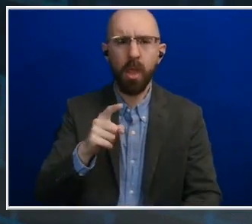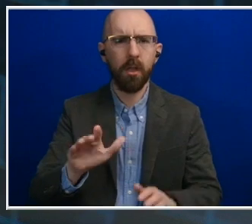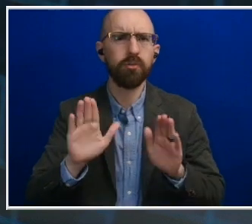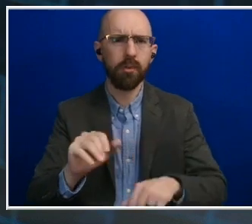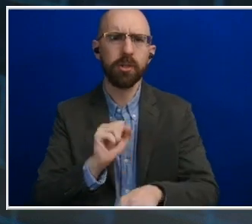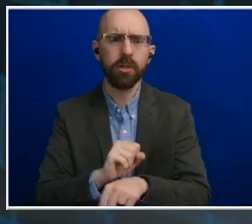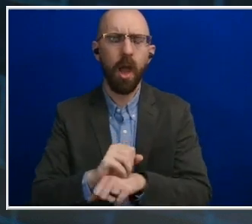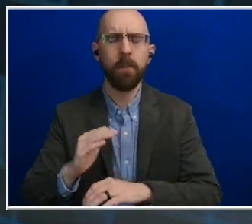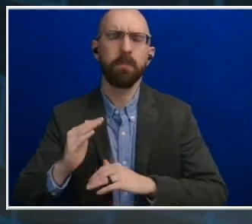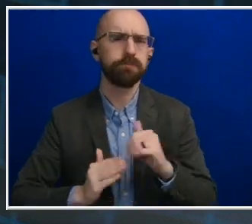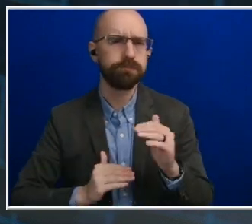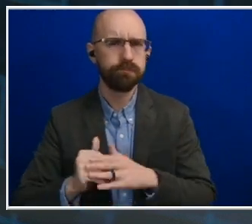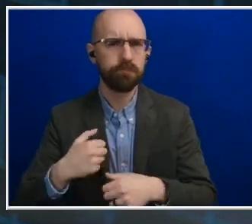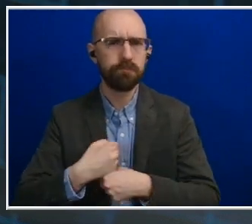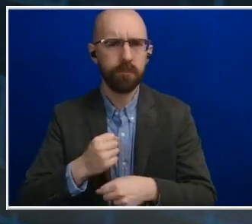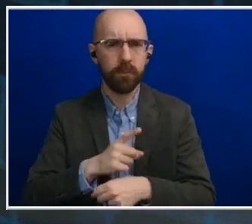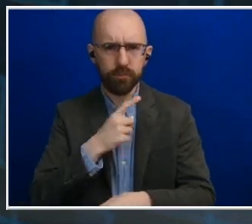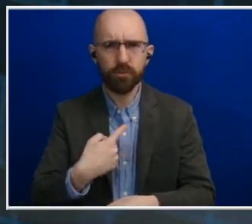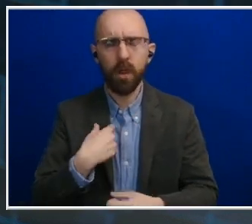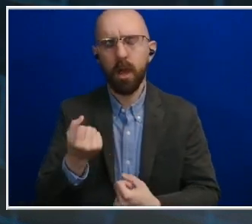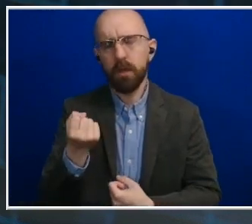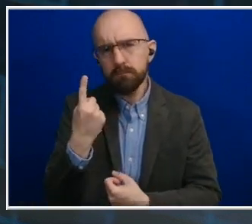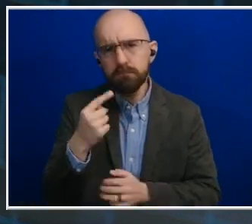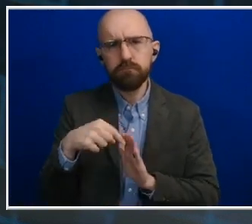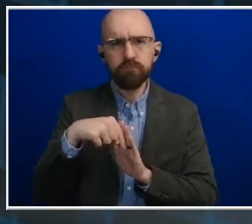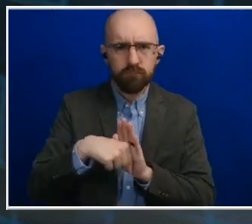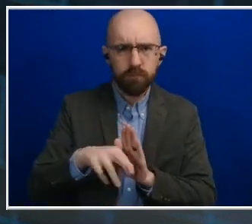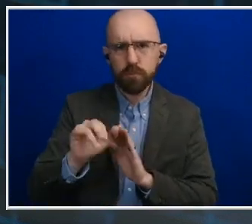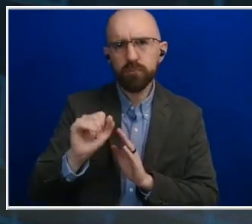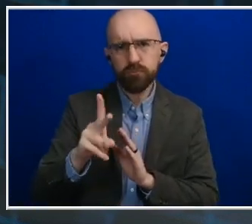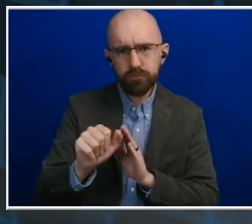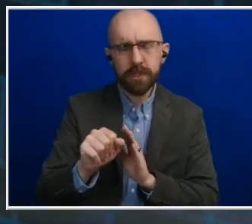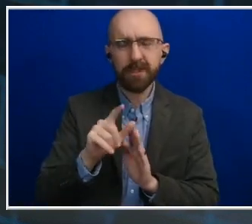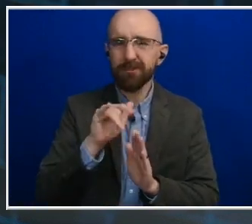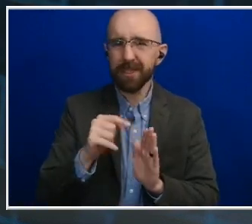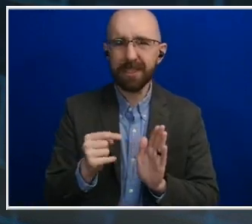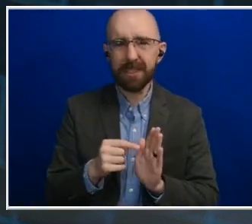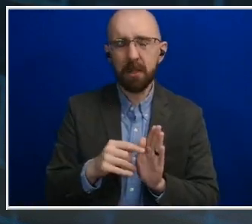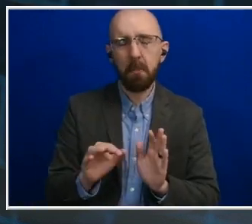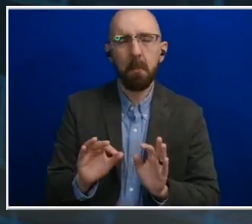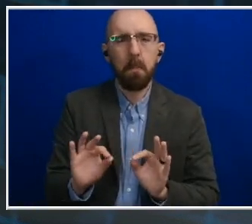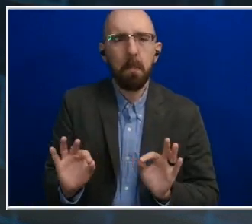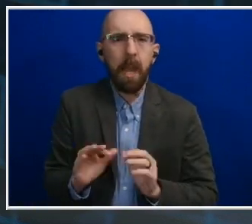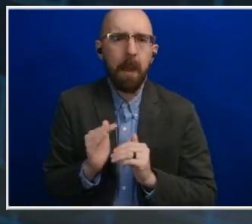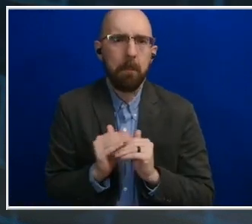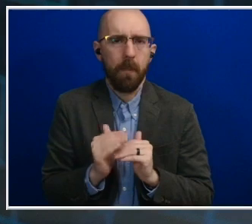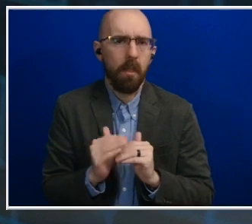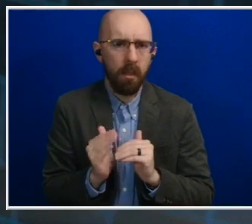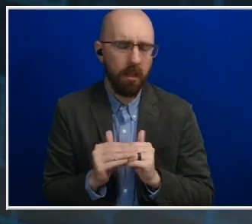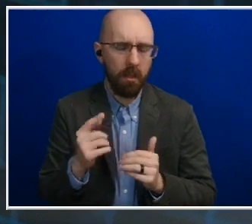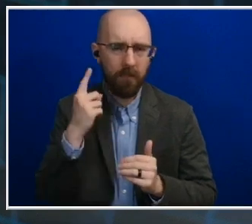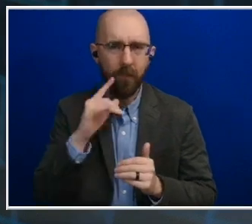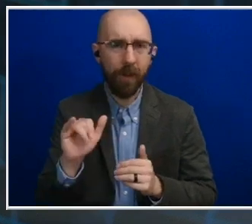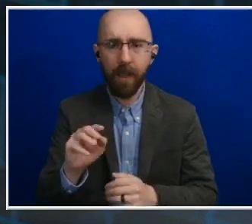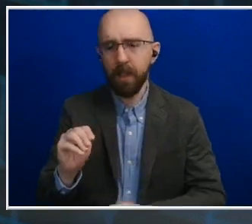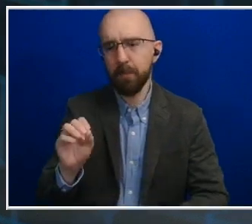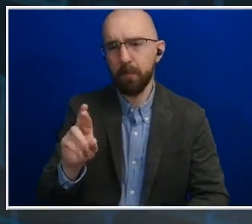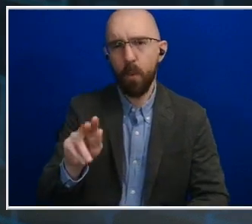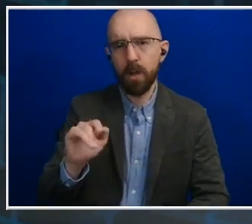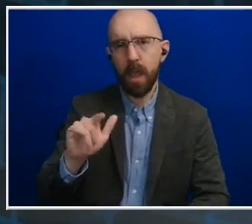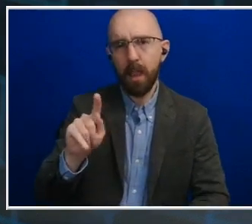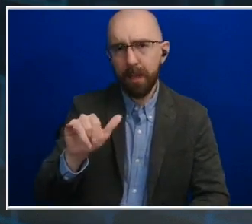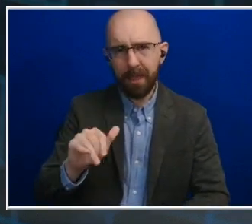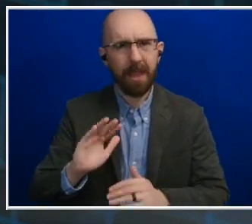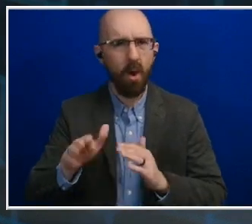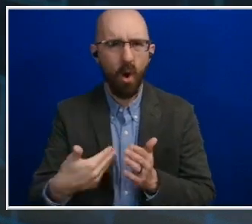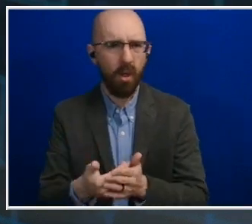me understand the risks were minimal as far as mortality and all of that. Sure. So